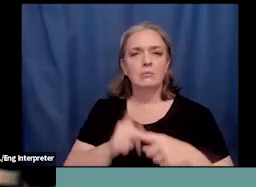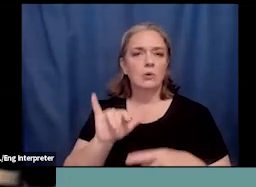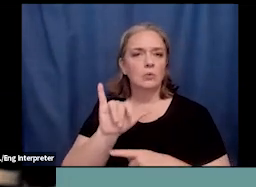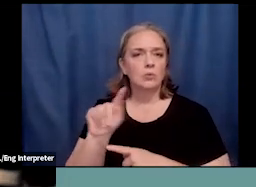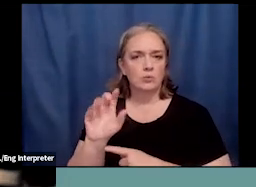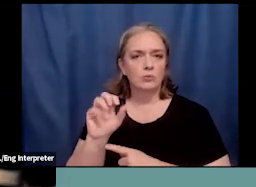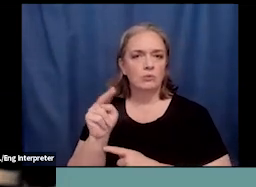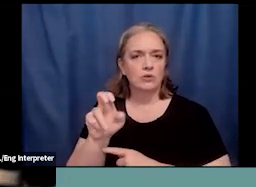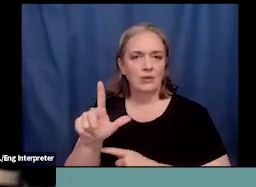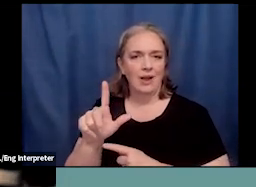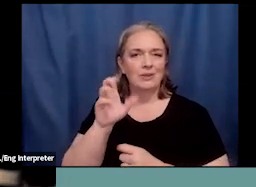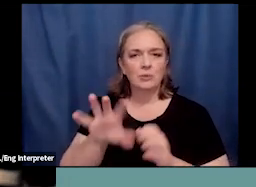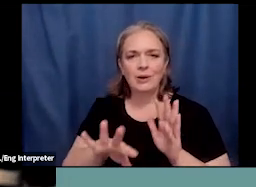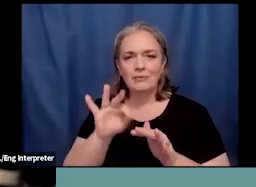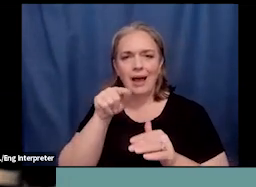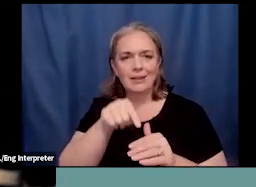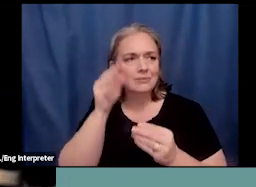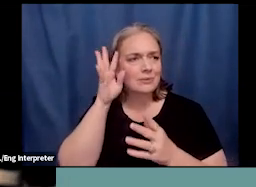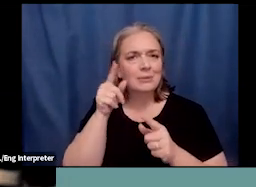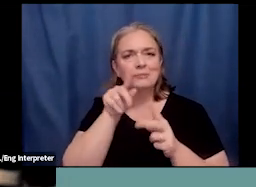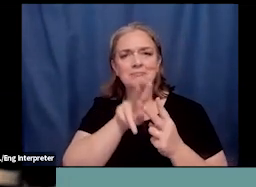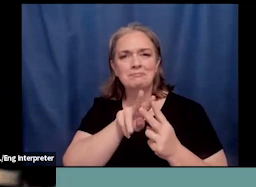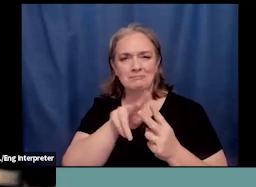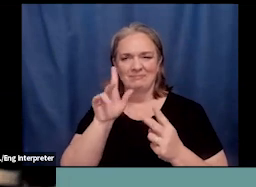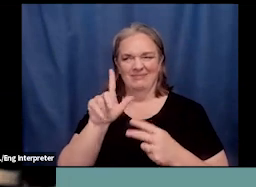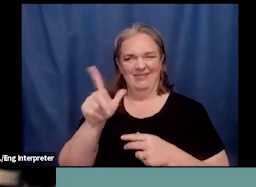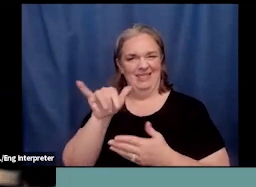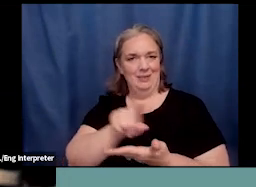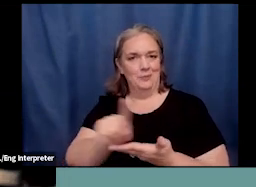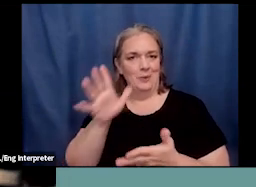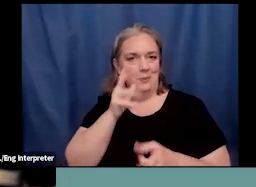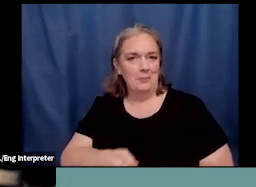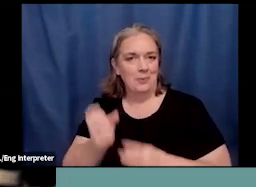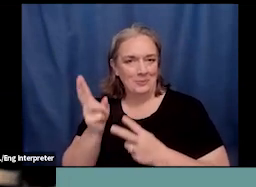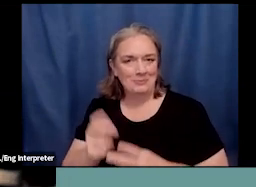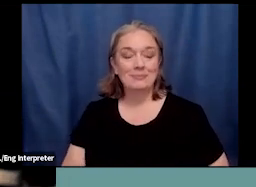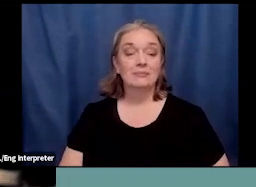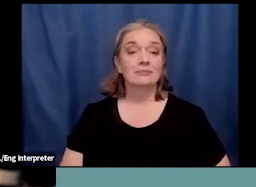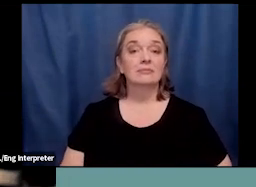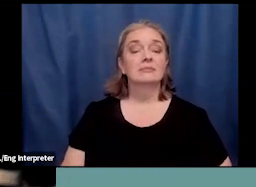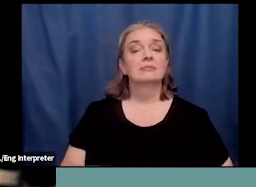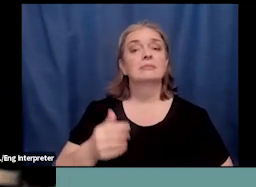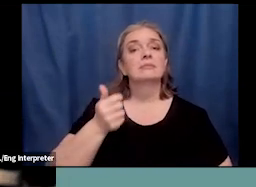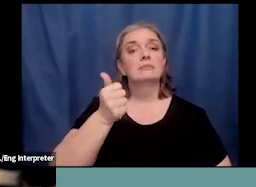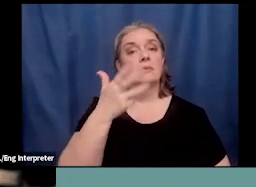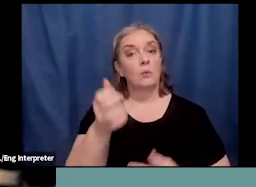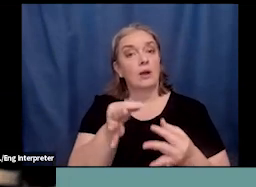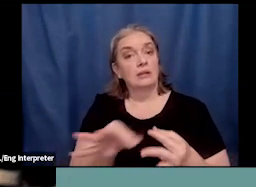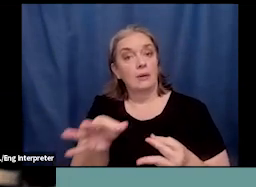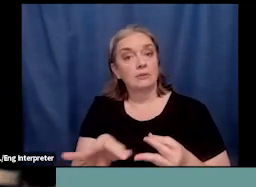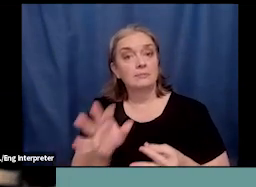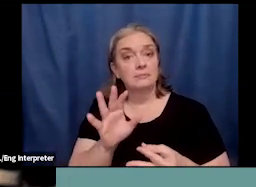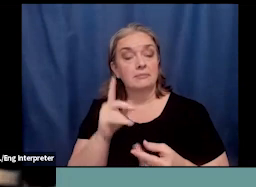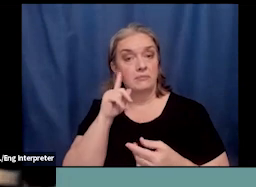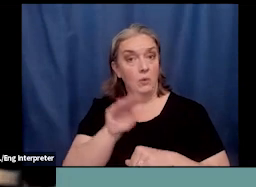this again in both those locations within this week. If you would like English language captions, you